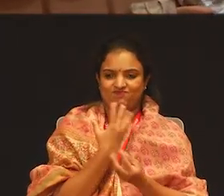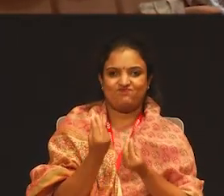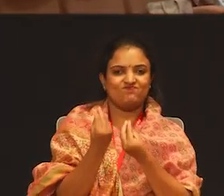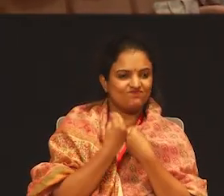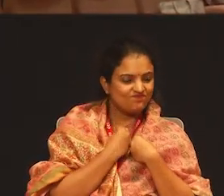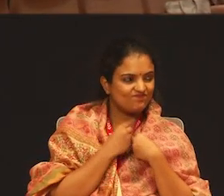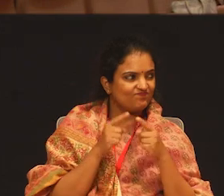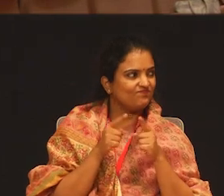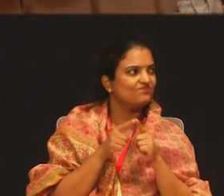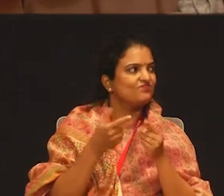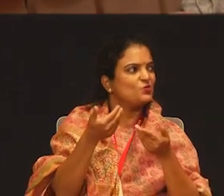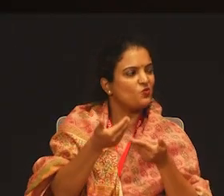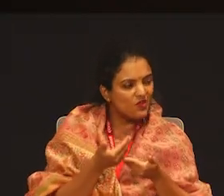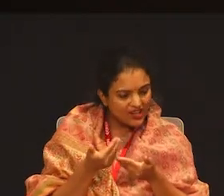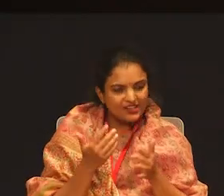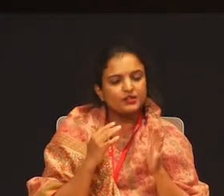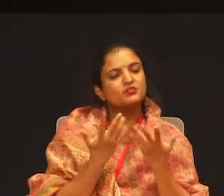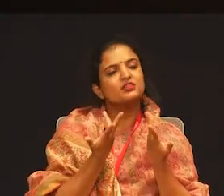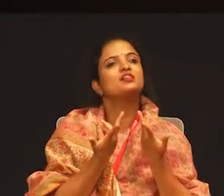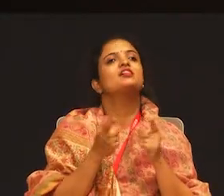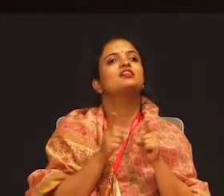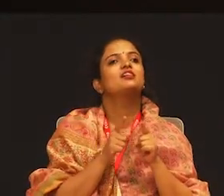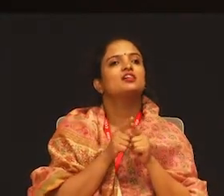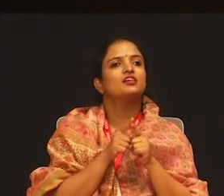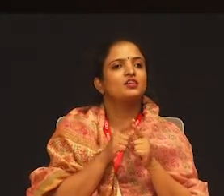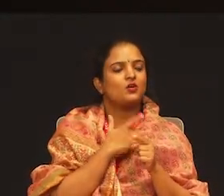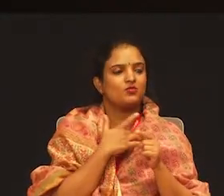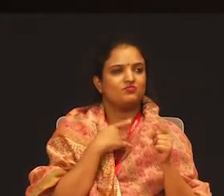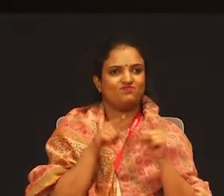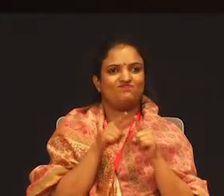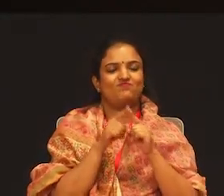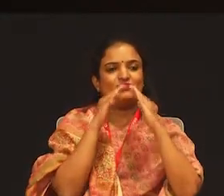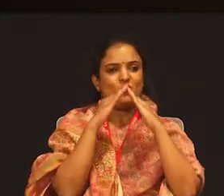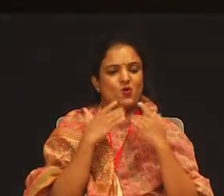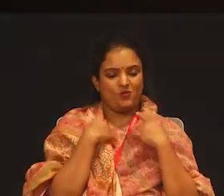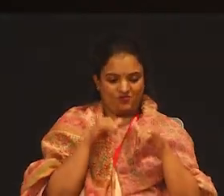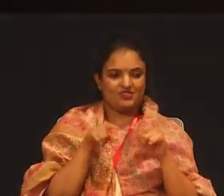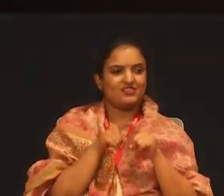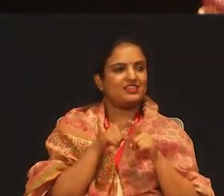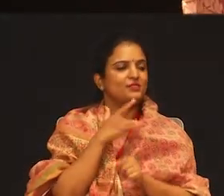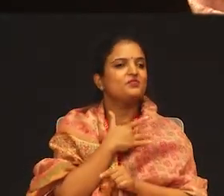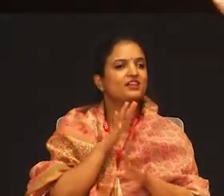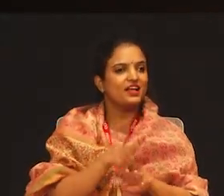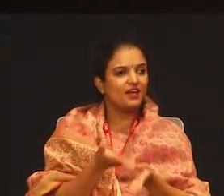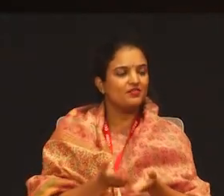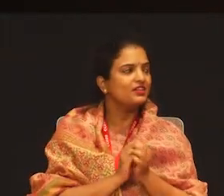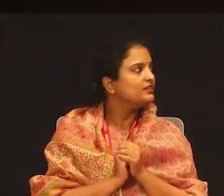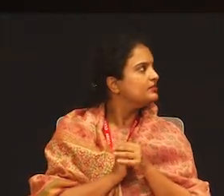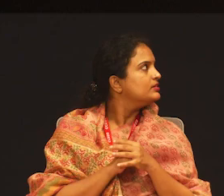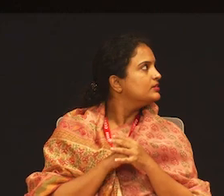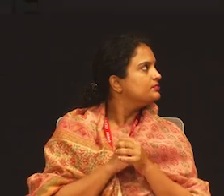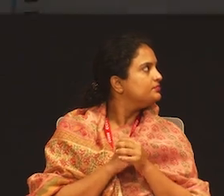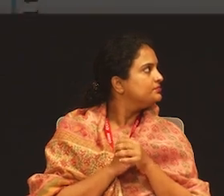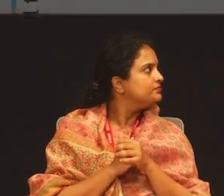feeling so welcomed and making me feel at home. Thank you. So we'll begin with